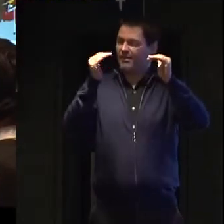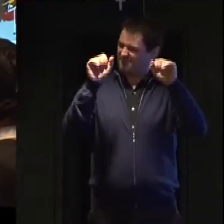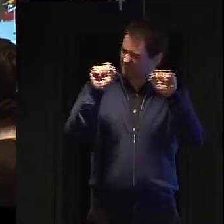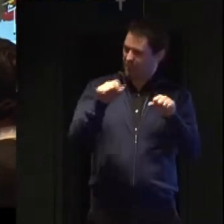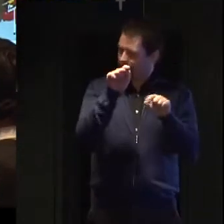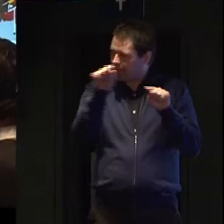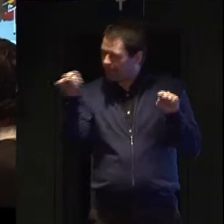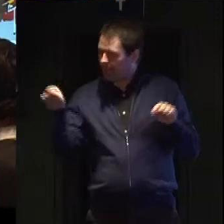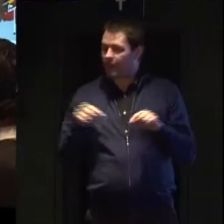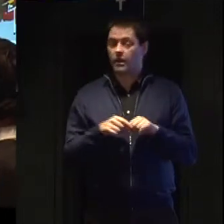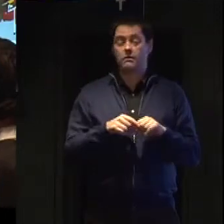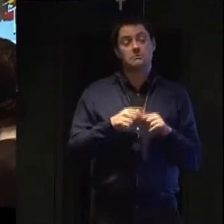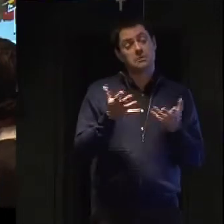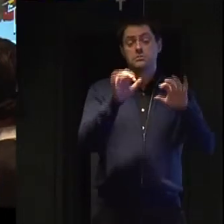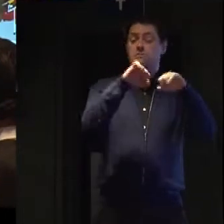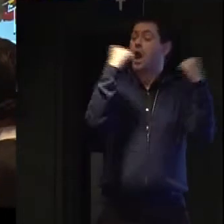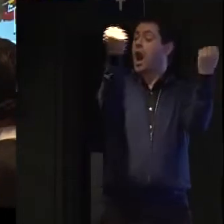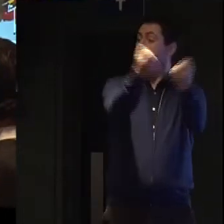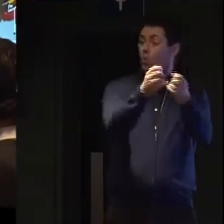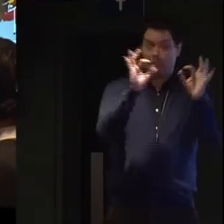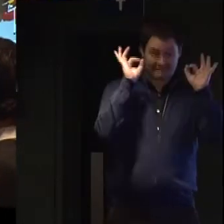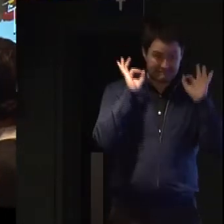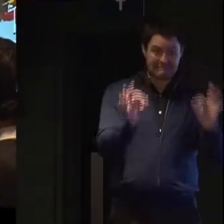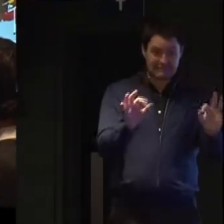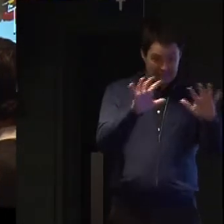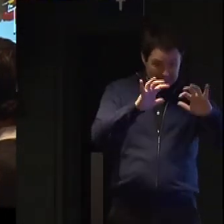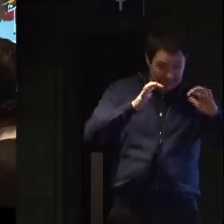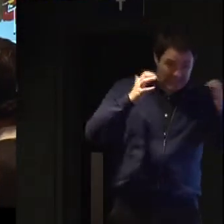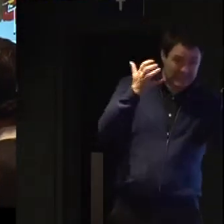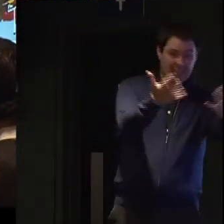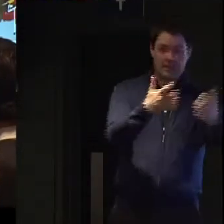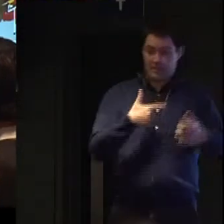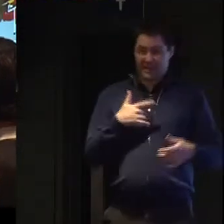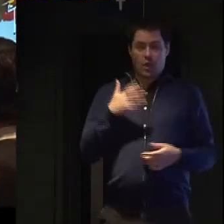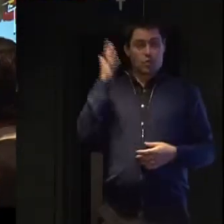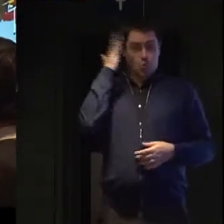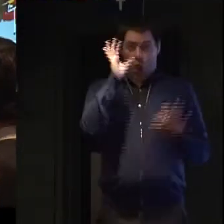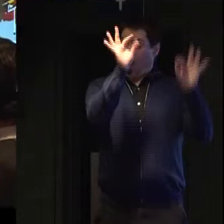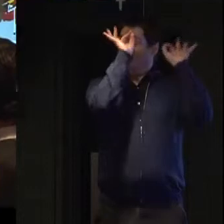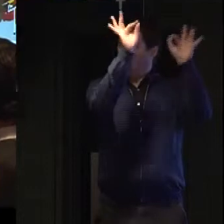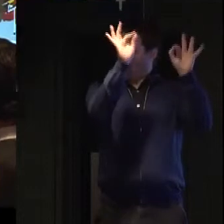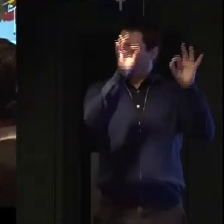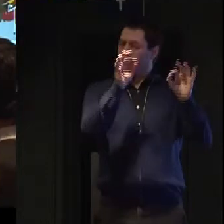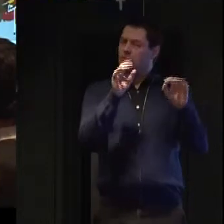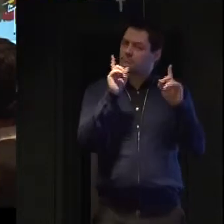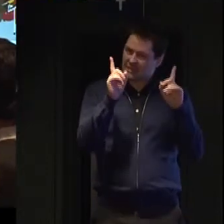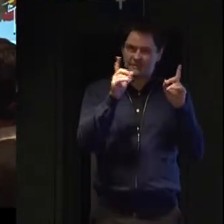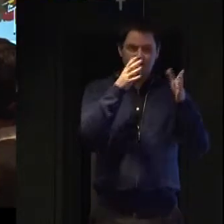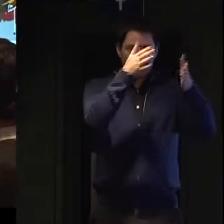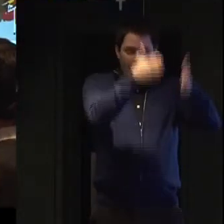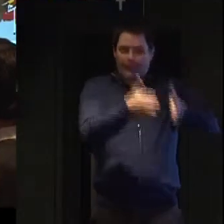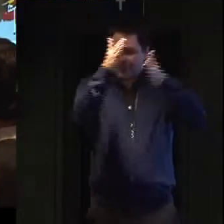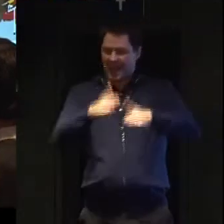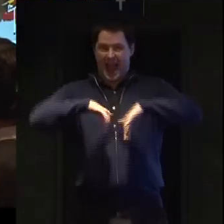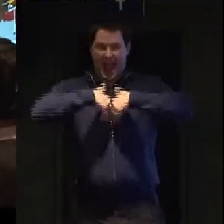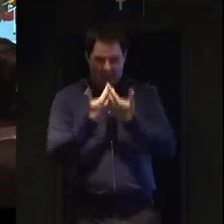And even with those stadiums, as I say, it doesn't necessarily mean that you're guaranteed to have the best experience if it isn't accessible. And if we're not making it